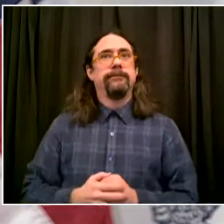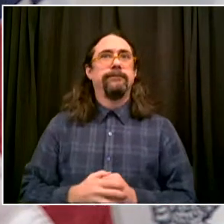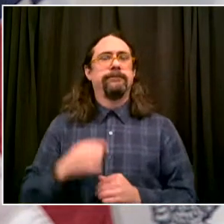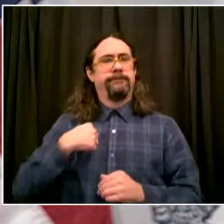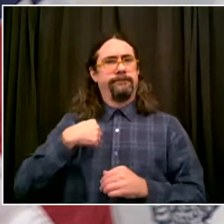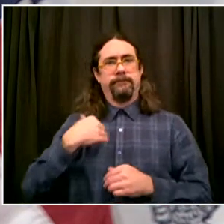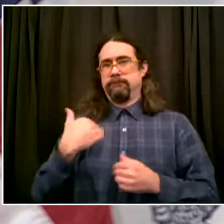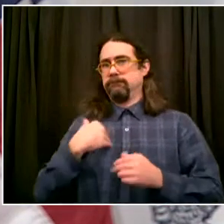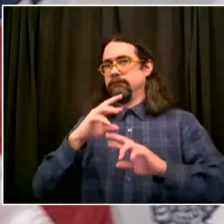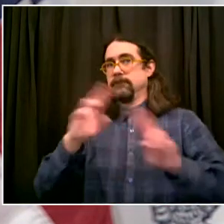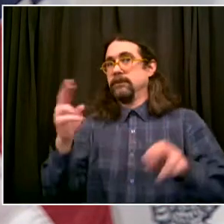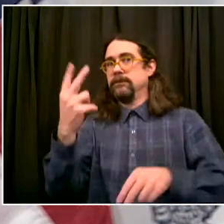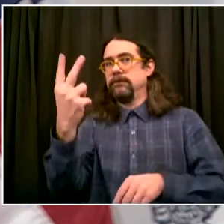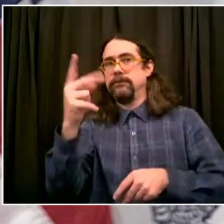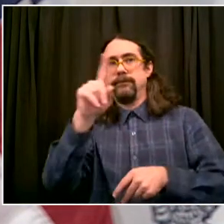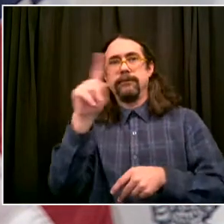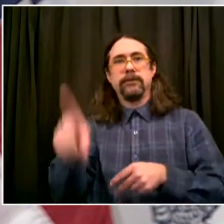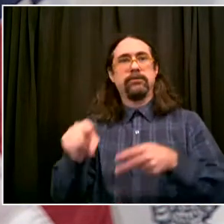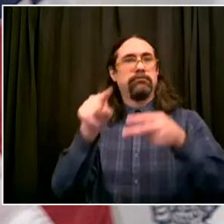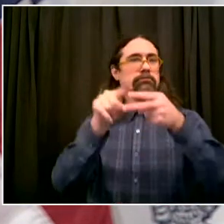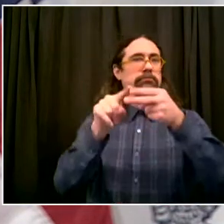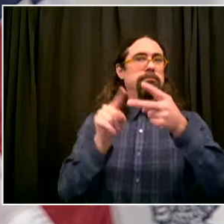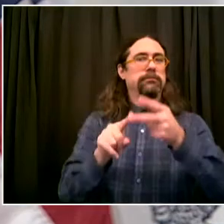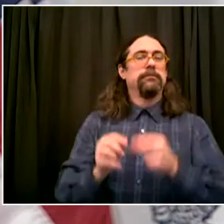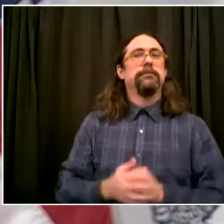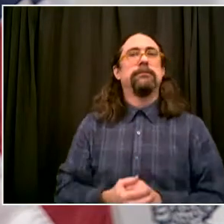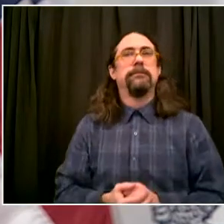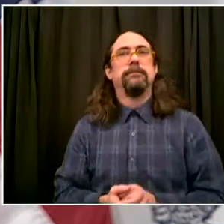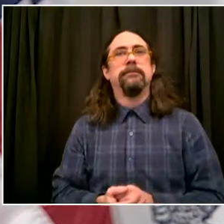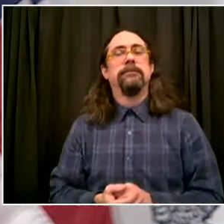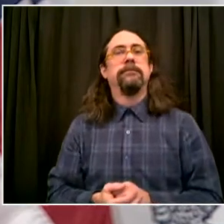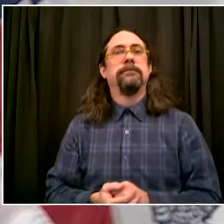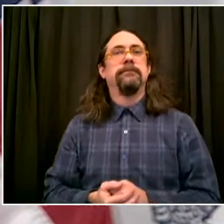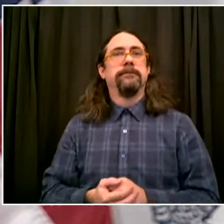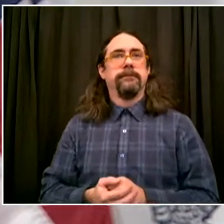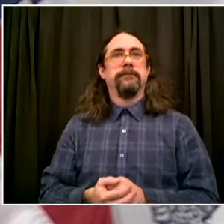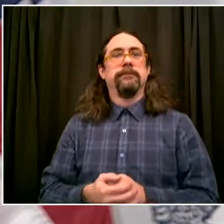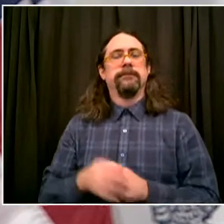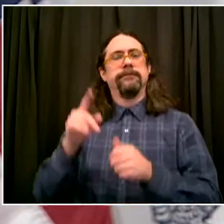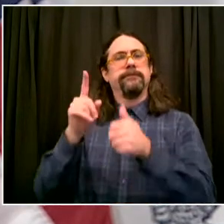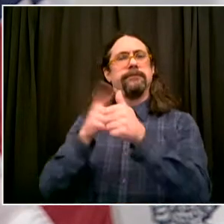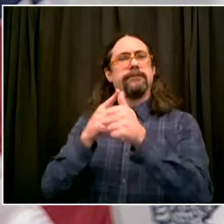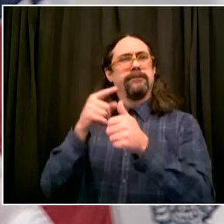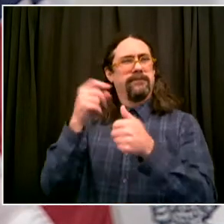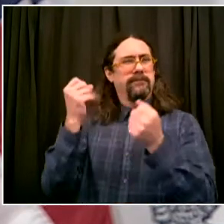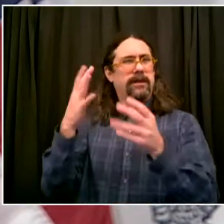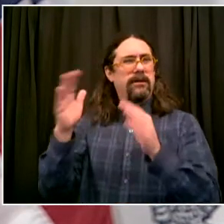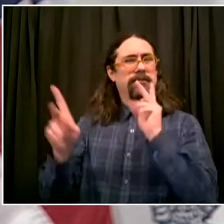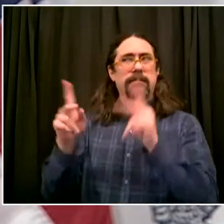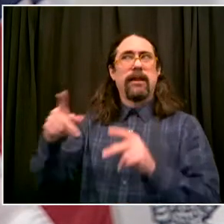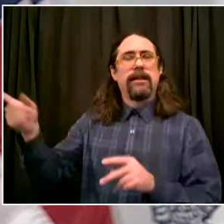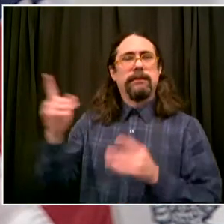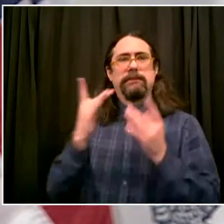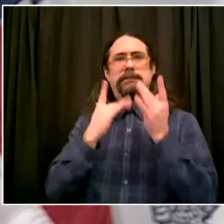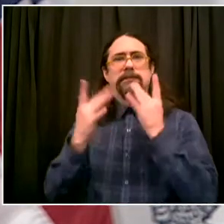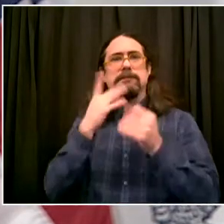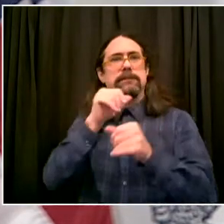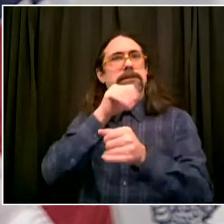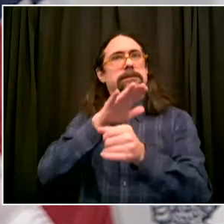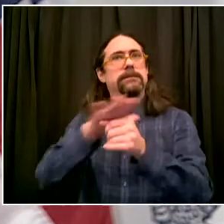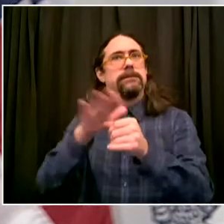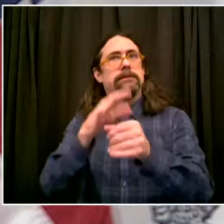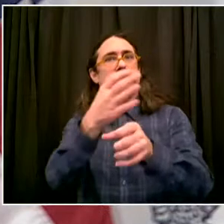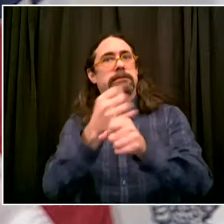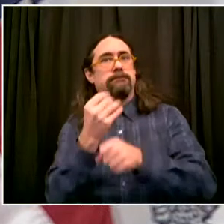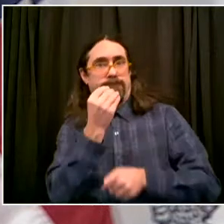insecure. I know you said that the grab-and-go meals at schools would not be continued, but I'm wondering whether the city is going to be making the